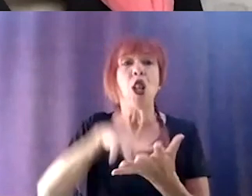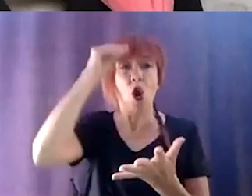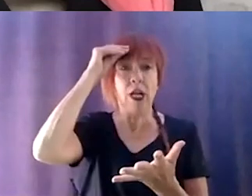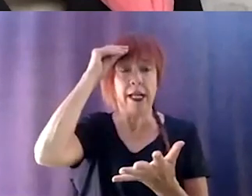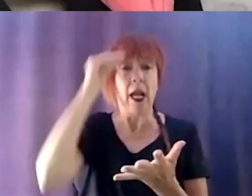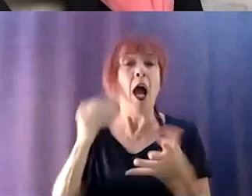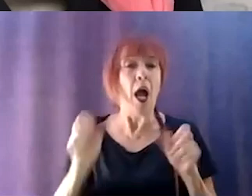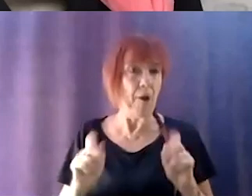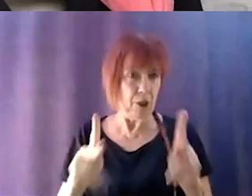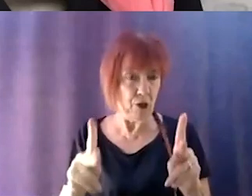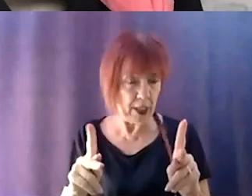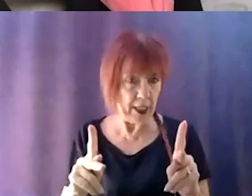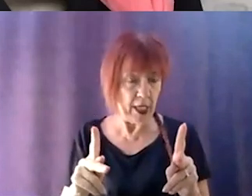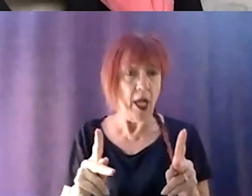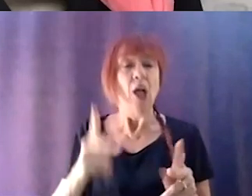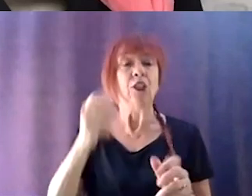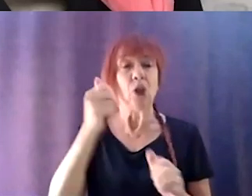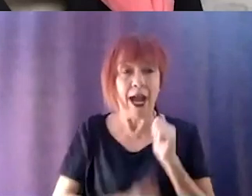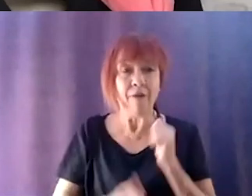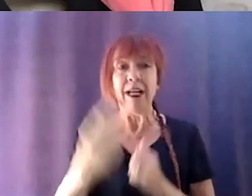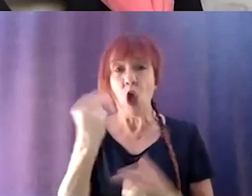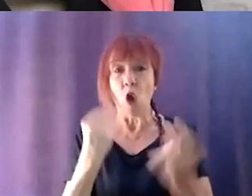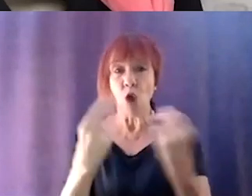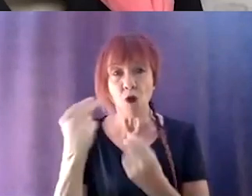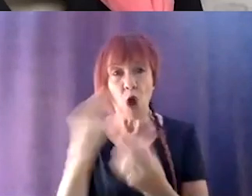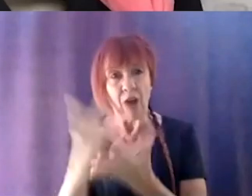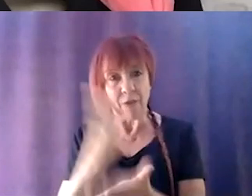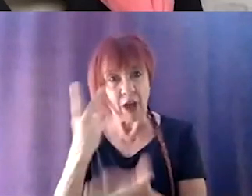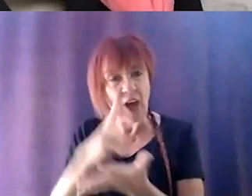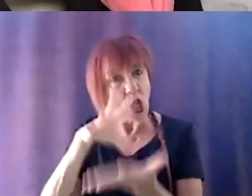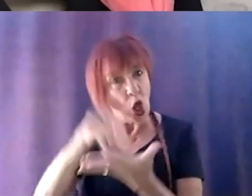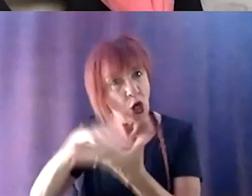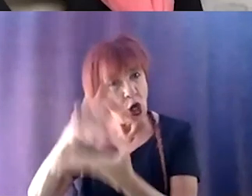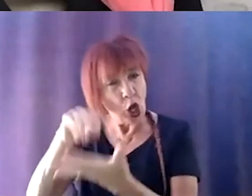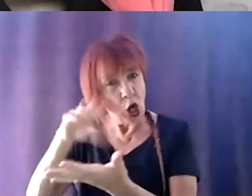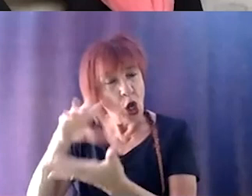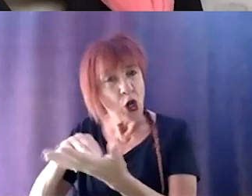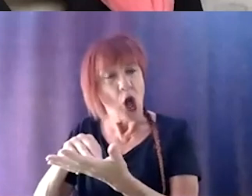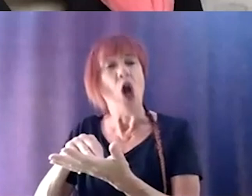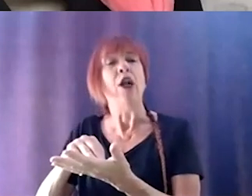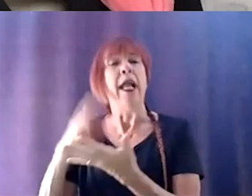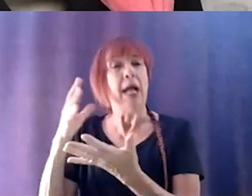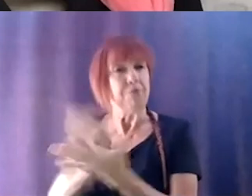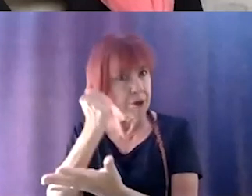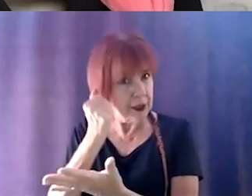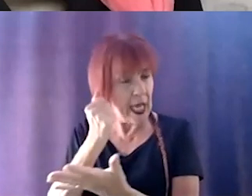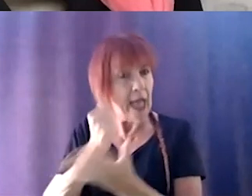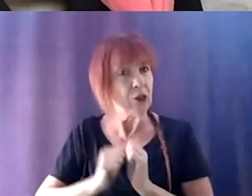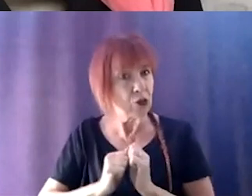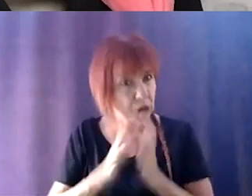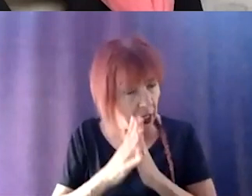that I built from those learning opportunities and actually find opportunities in the space. So don't be afraid of